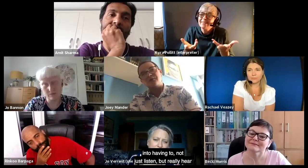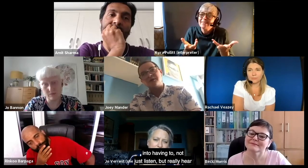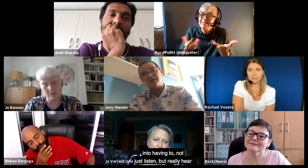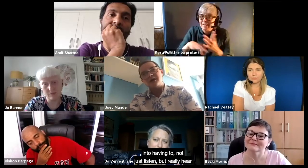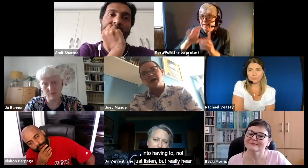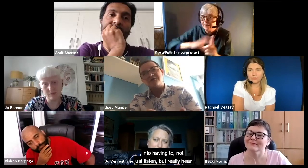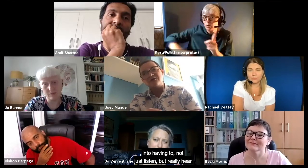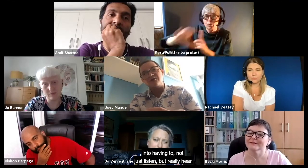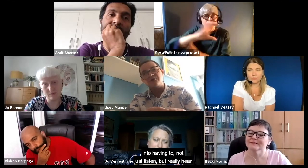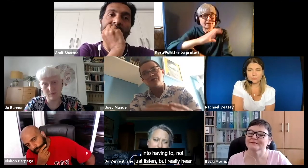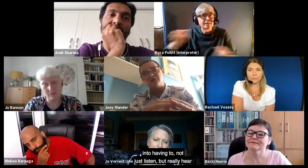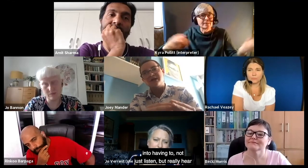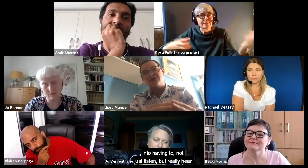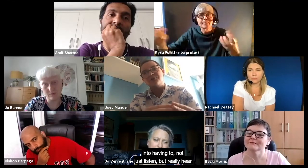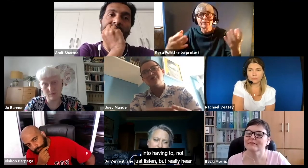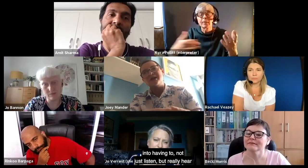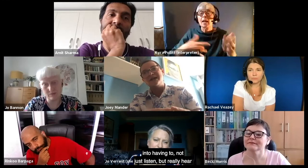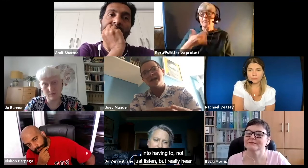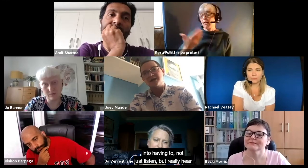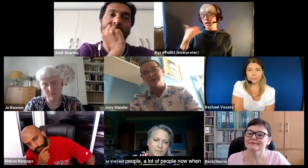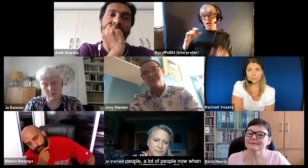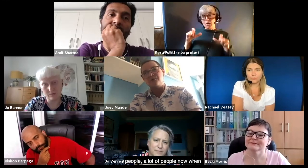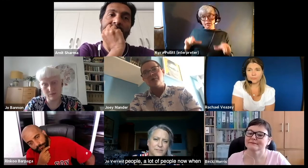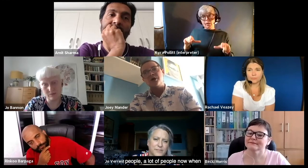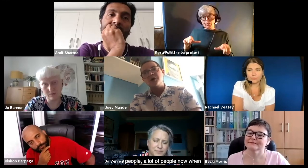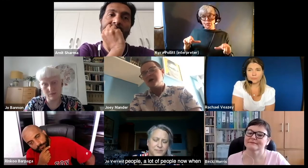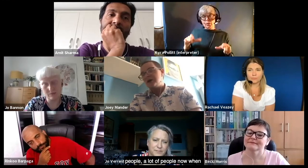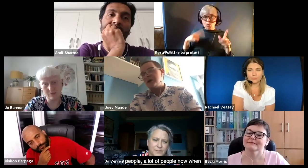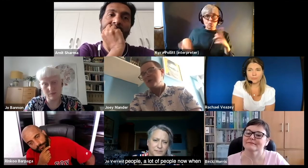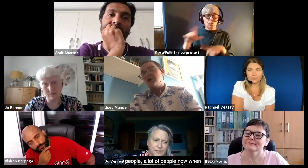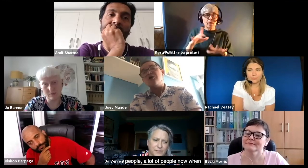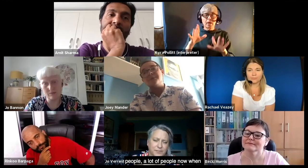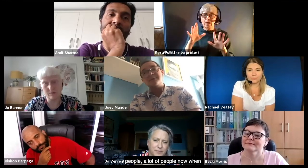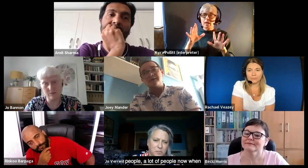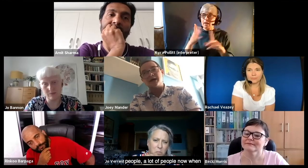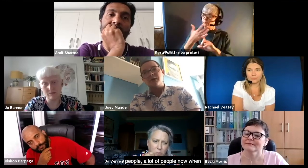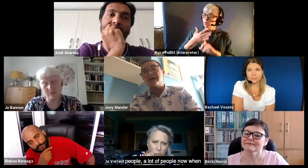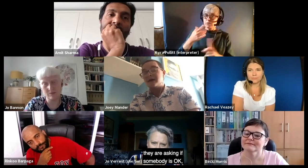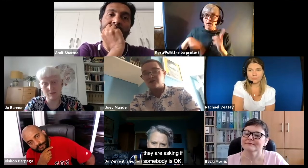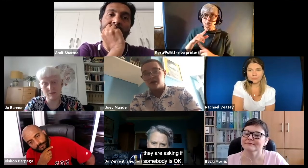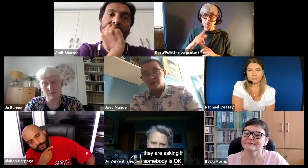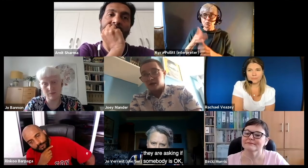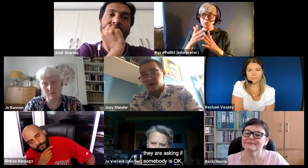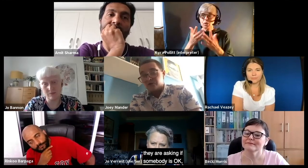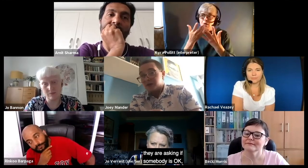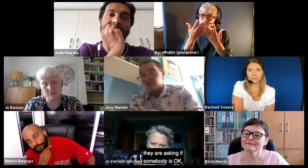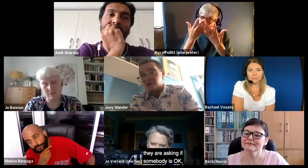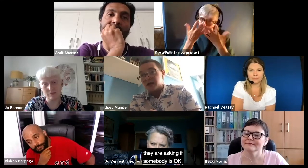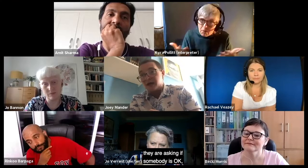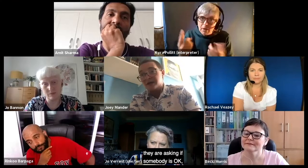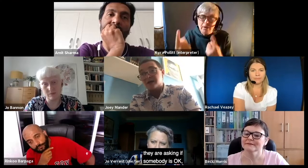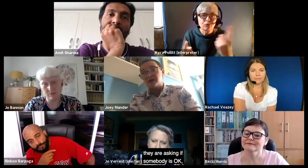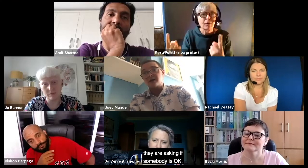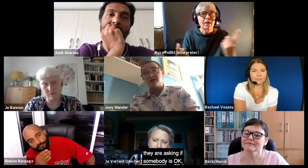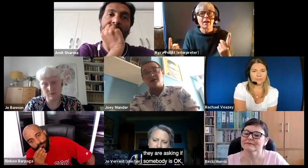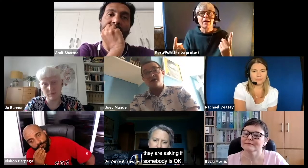into having to not just listen, but really hear people. A lot of people now, when they're asking if somebody is